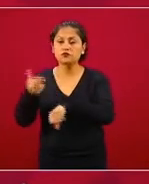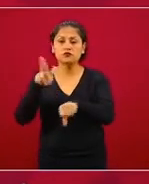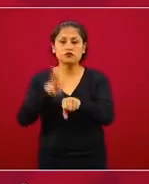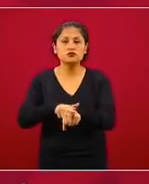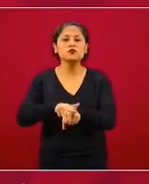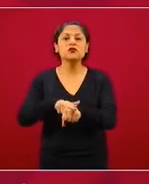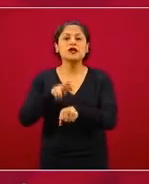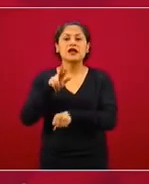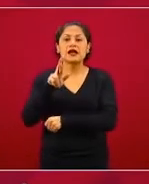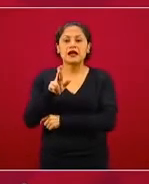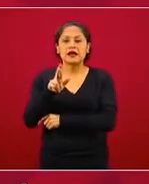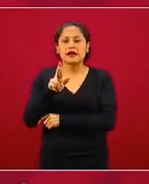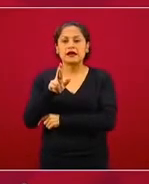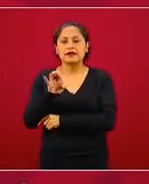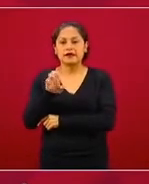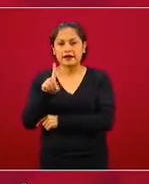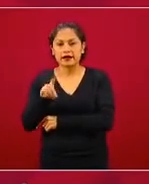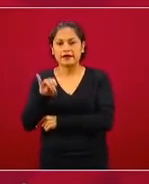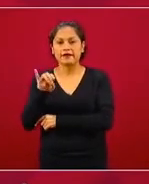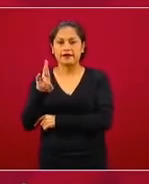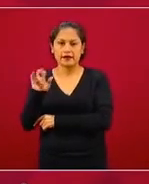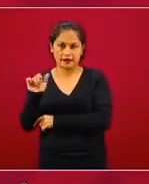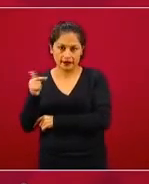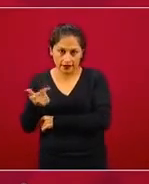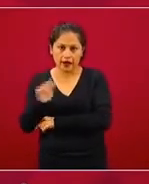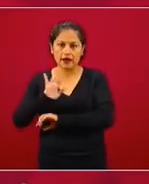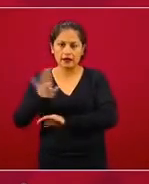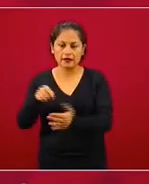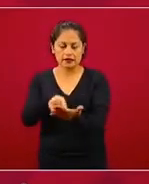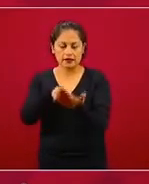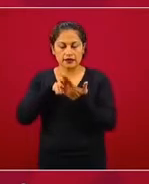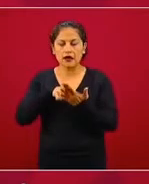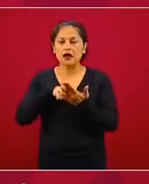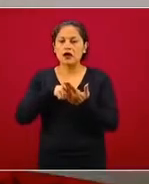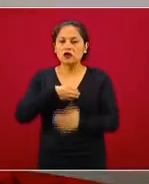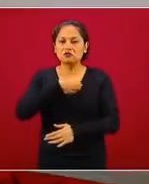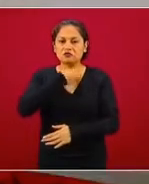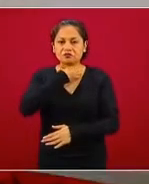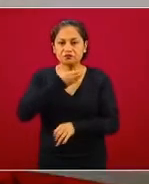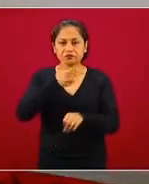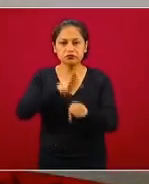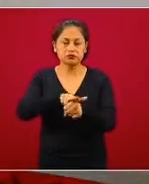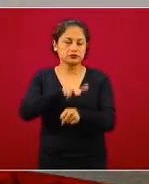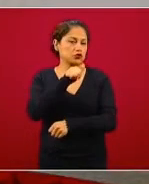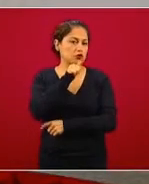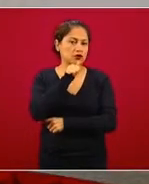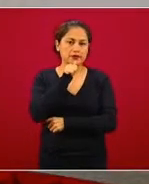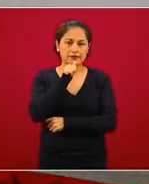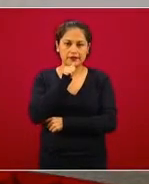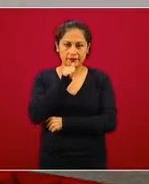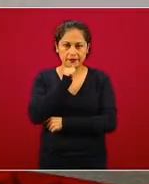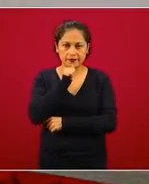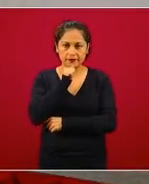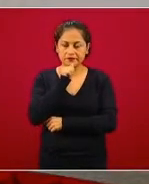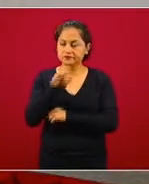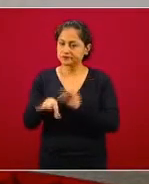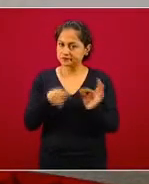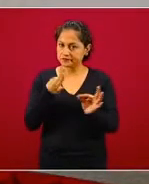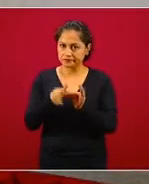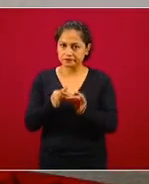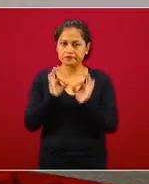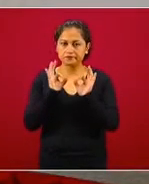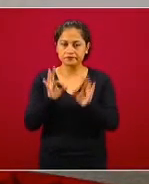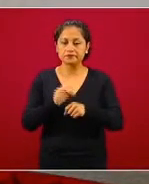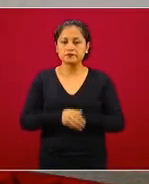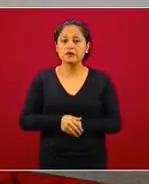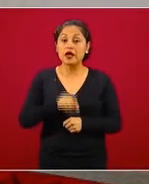occupancy rates and diariamente availability saber que and to todavía no hemos prevent llegado al people punto from crítico de dying. We're saturación interested in del saving conjunto de lives las in phase unidades 3 de salud. because this is the Desde luego, most como también